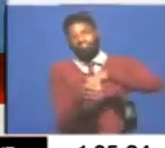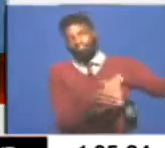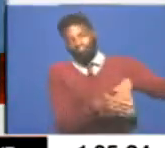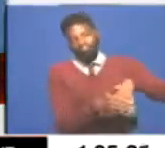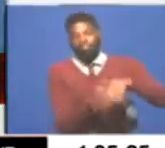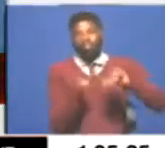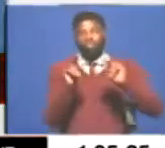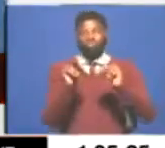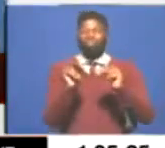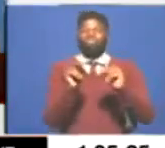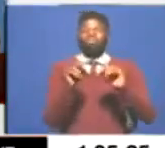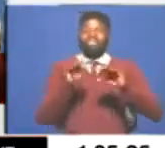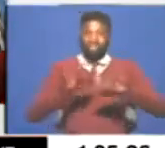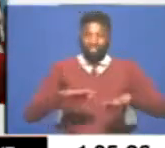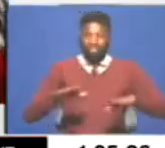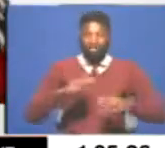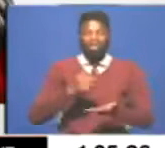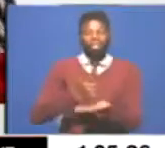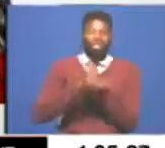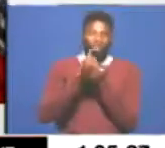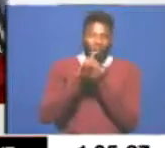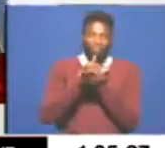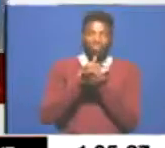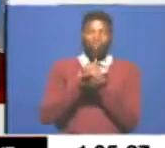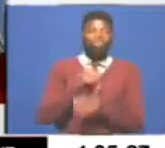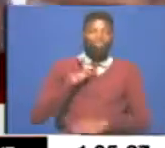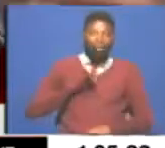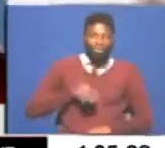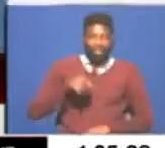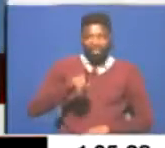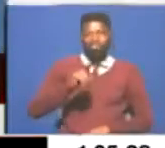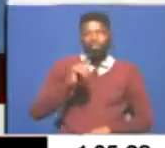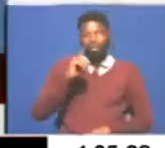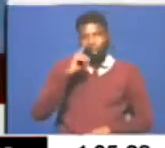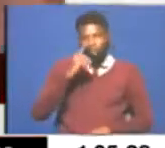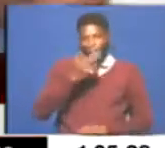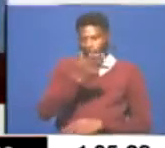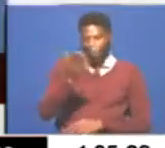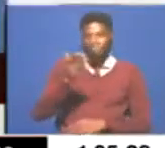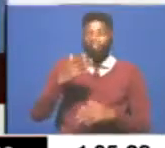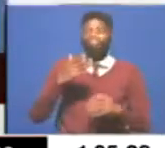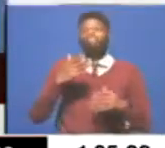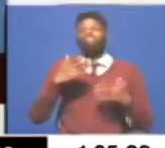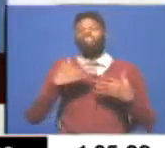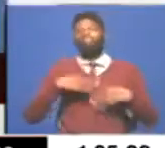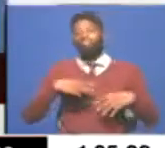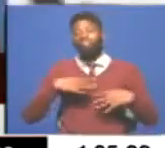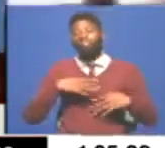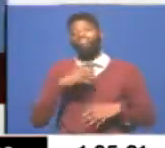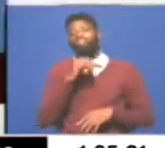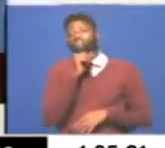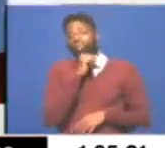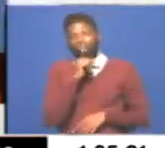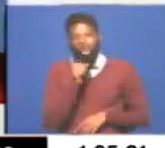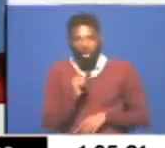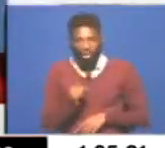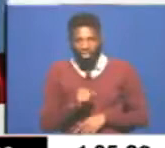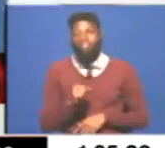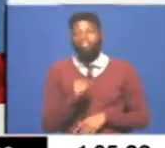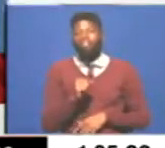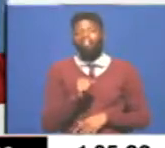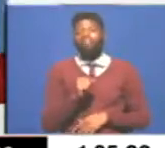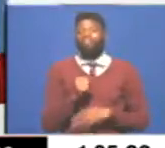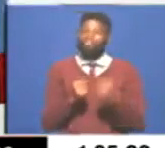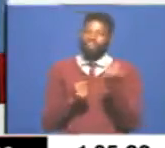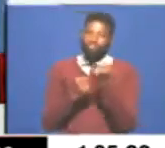watoto, tusaidie akina mama wale ambao wajiwezi kule nyumbani, wazee wale wakongwe ambao hawana wazazi, watoto wao wasaidiwe, na wale